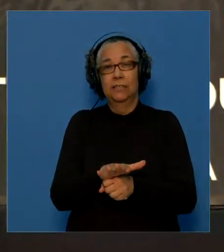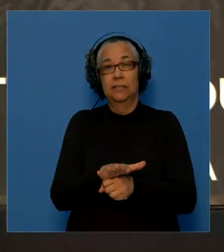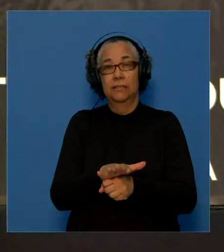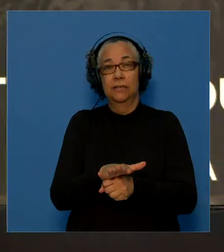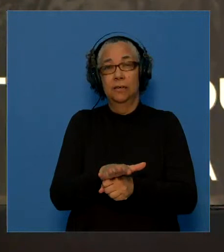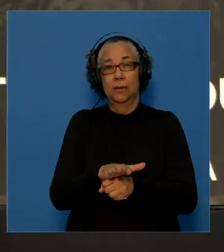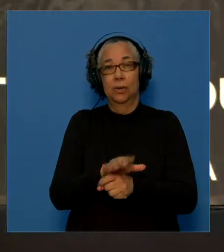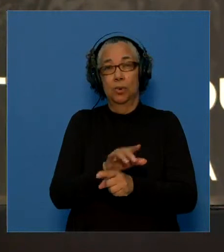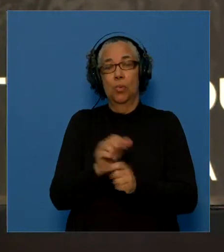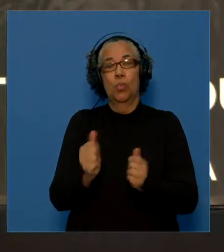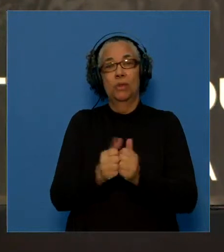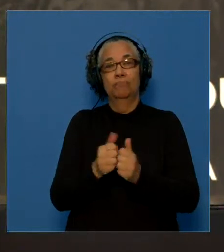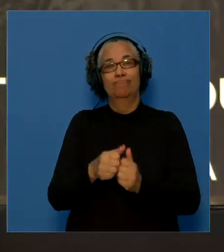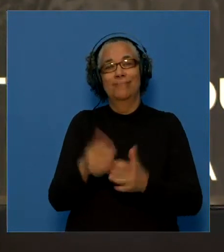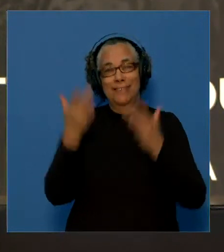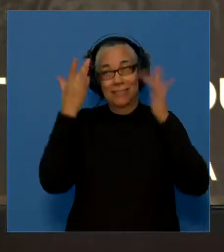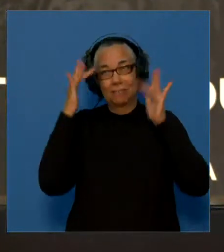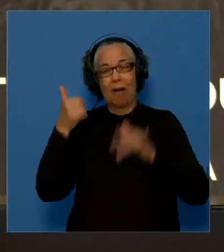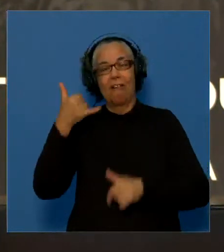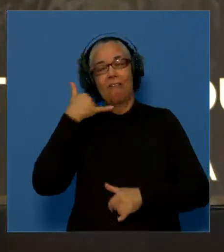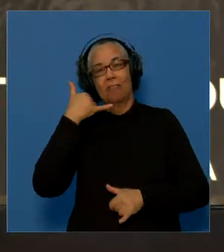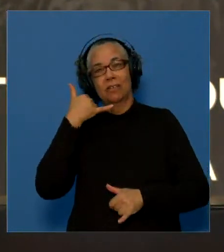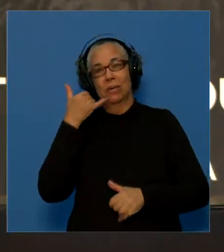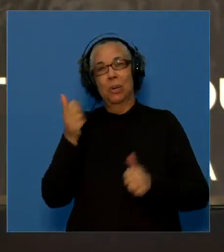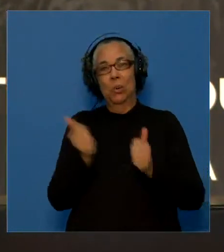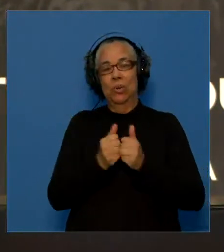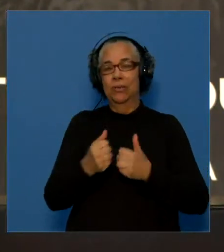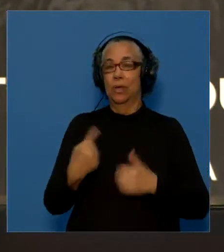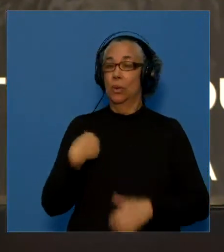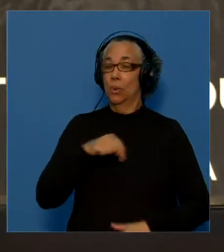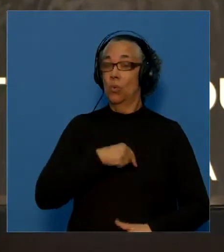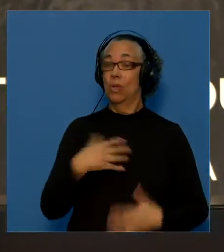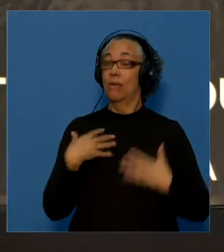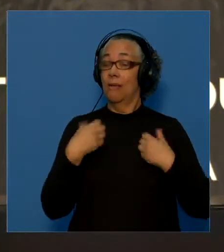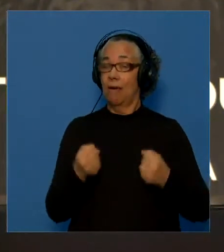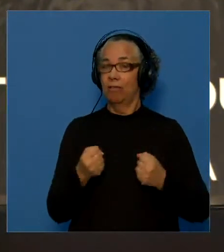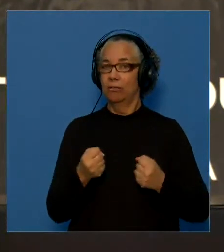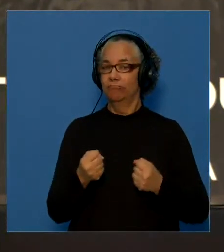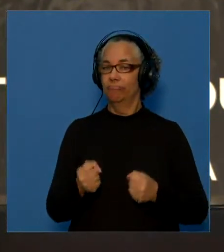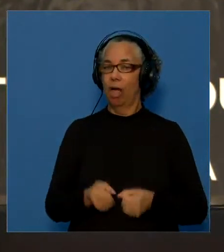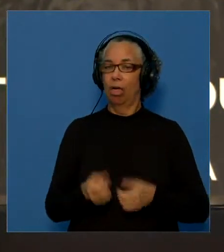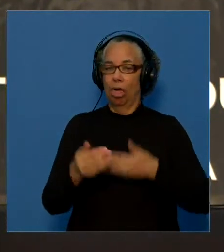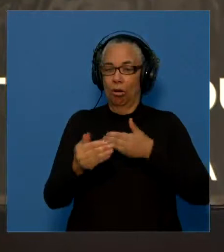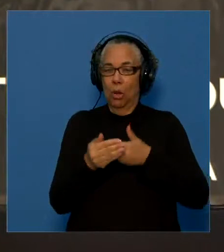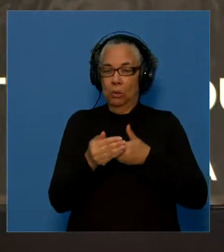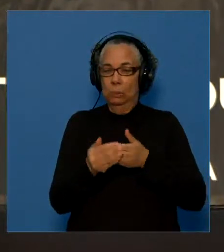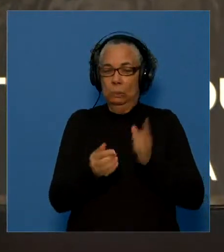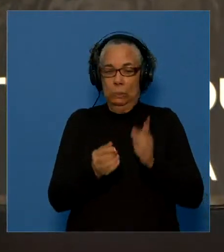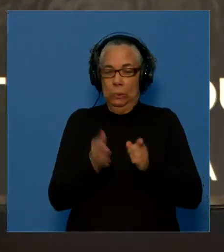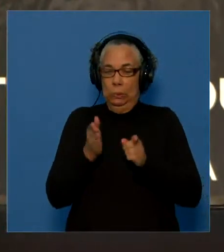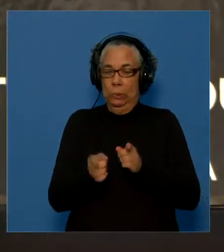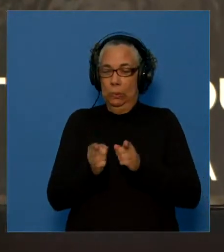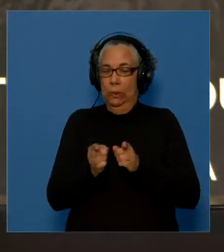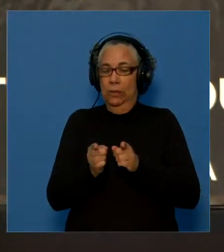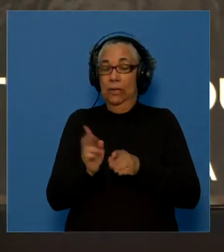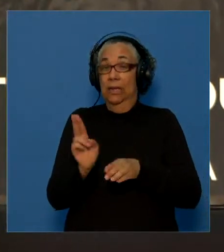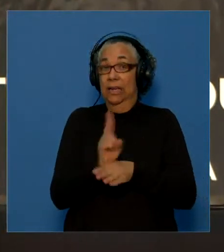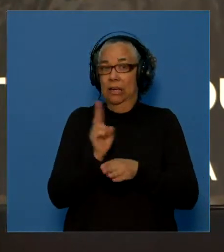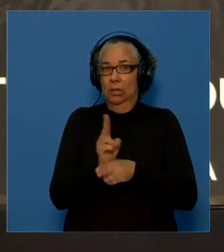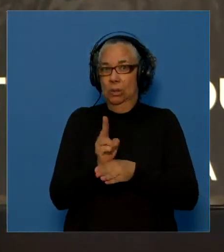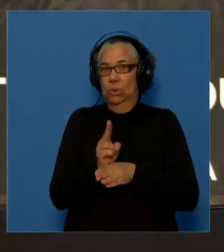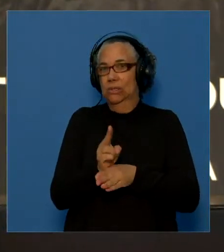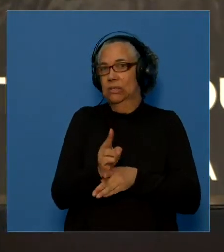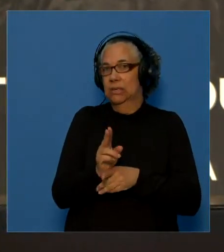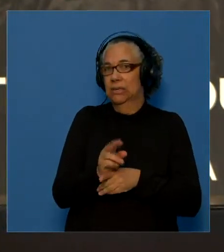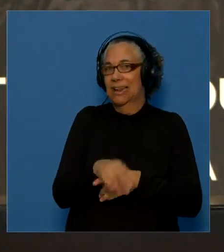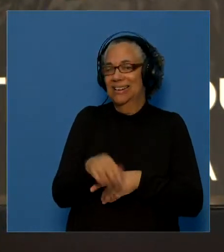When smartphones that have WeHealth Bermuda installed are near each other, the app uses anonymous Bluetooth signals to determine how close the